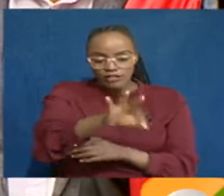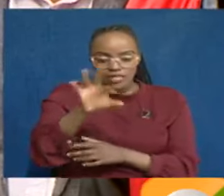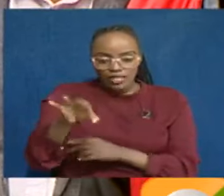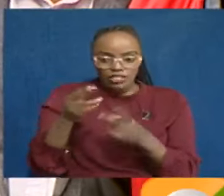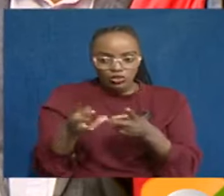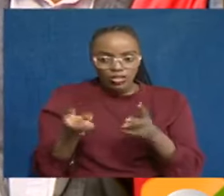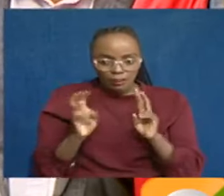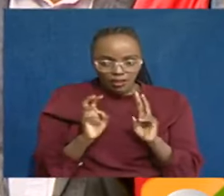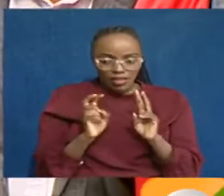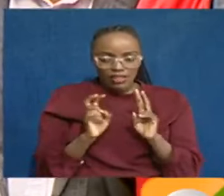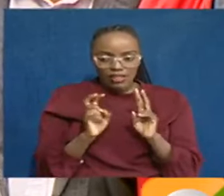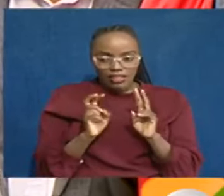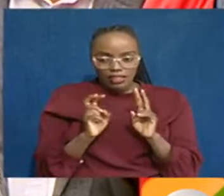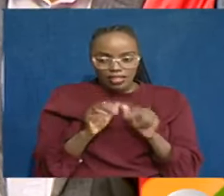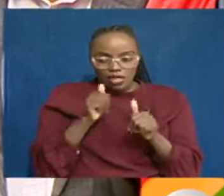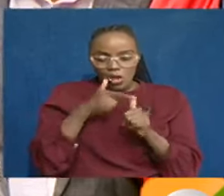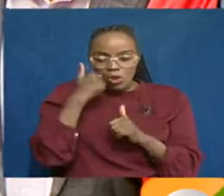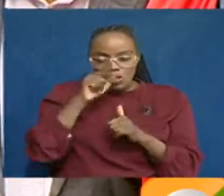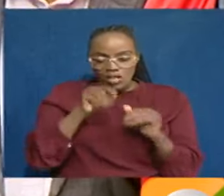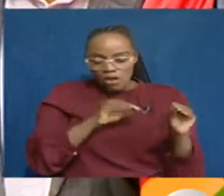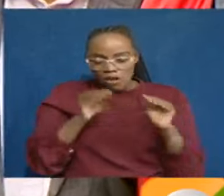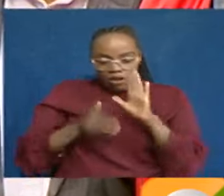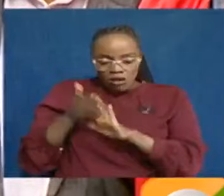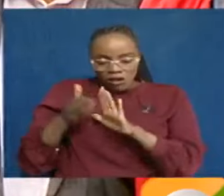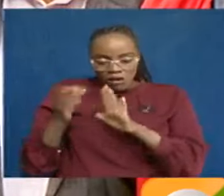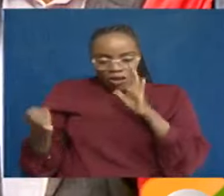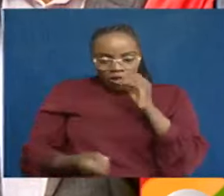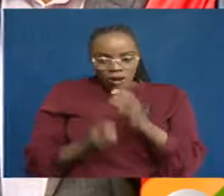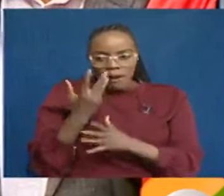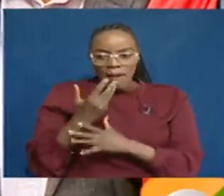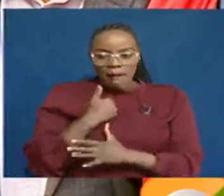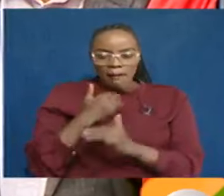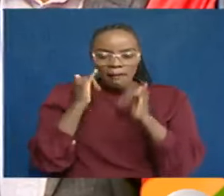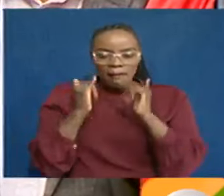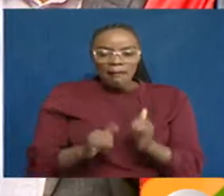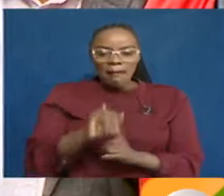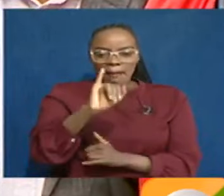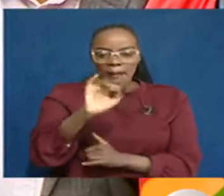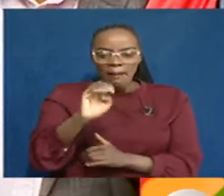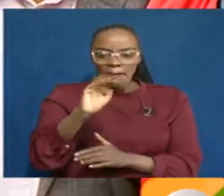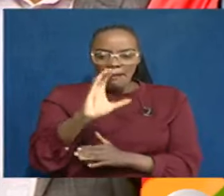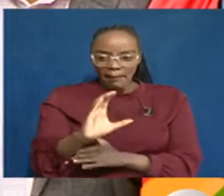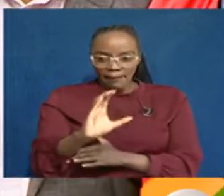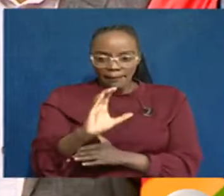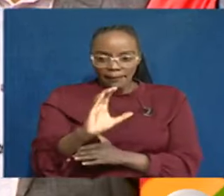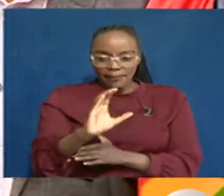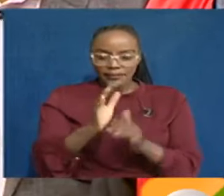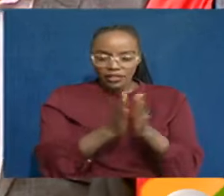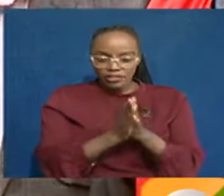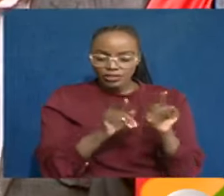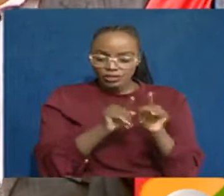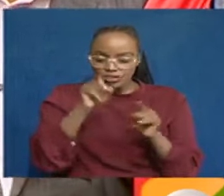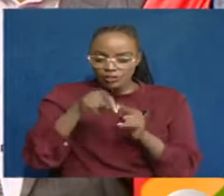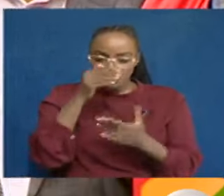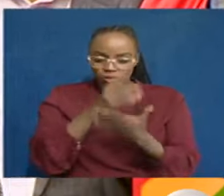panel, who should move with speed to put in place the new IEBC, and we should